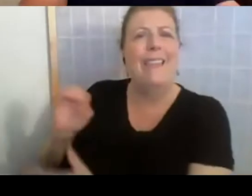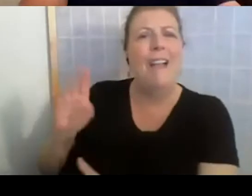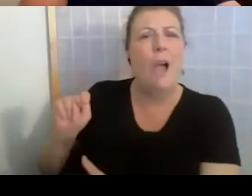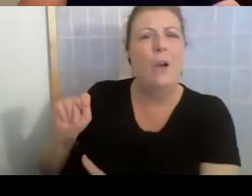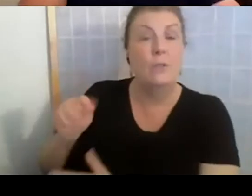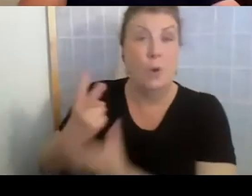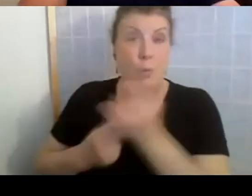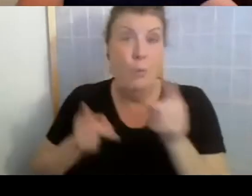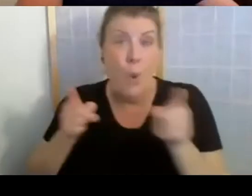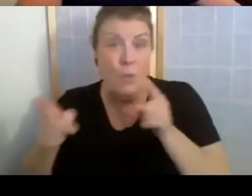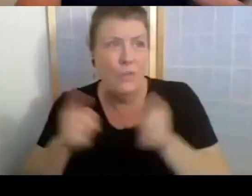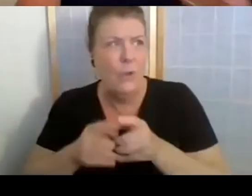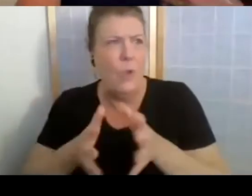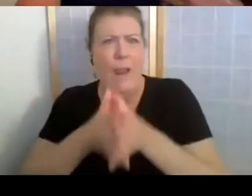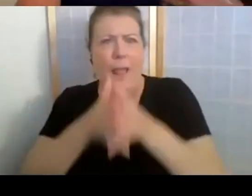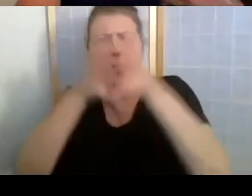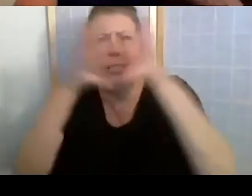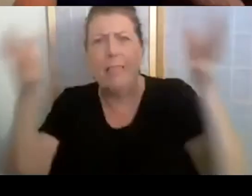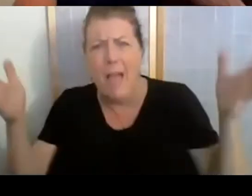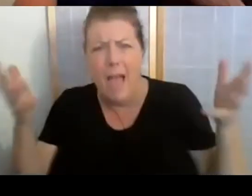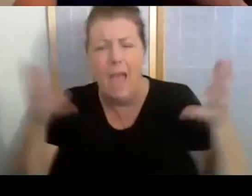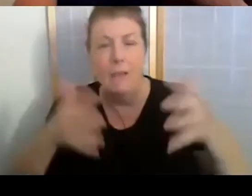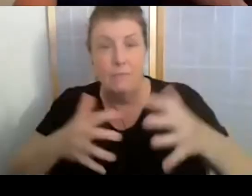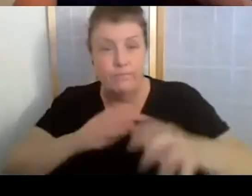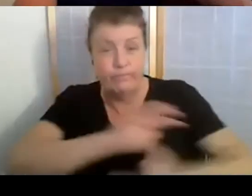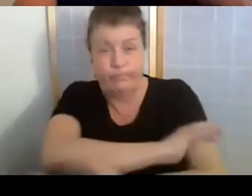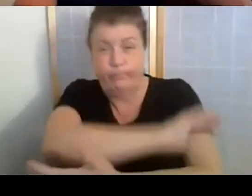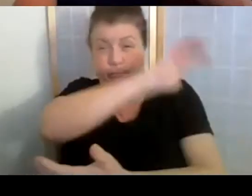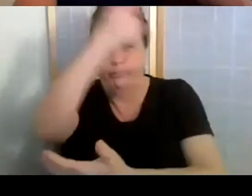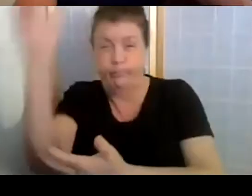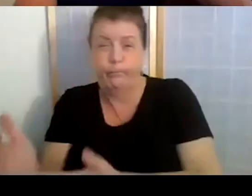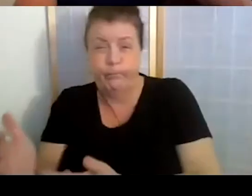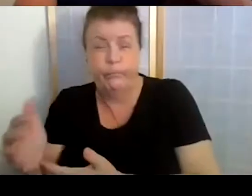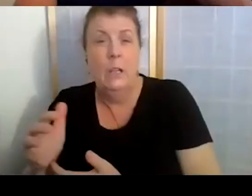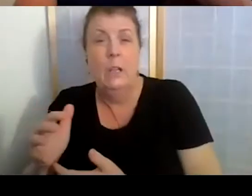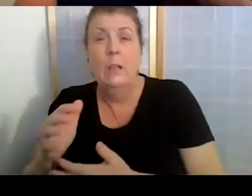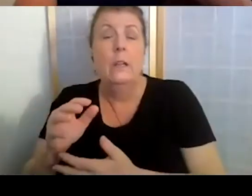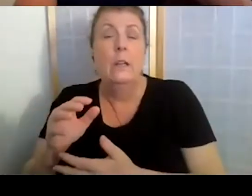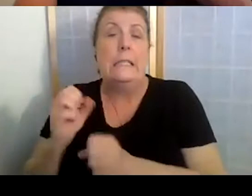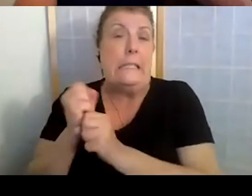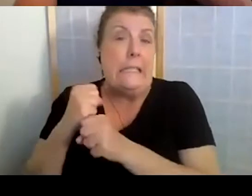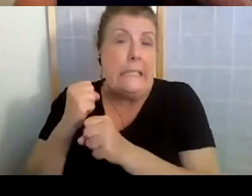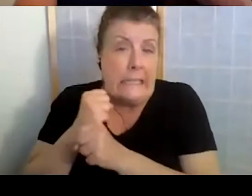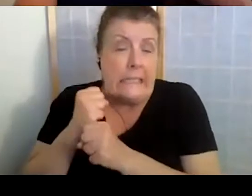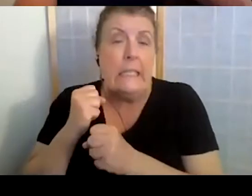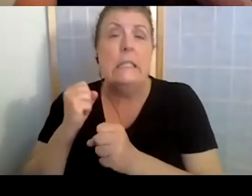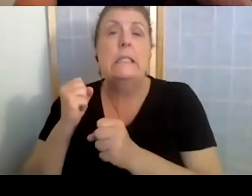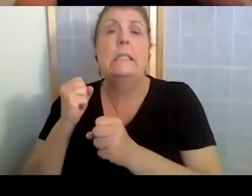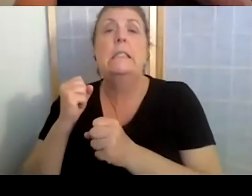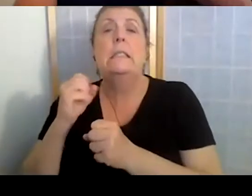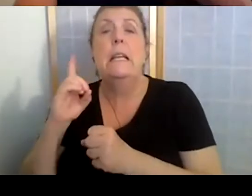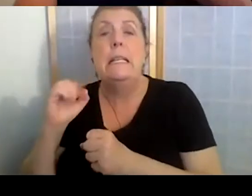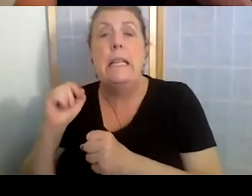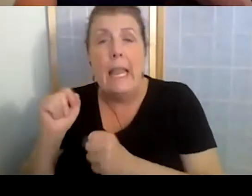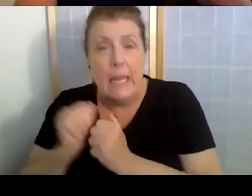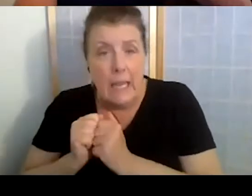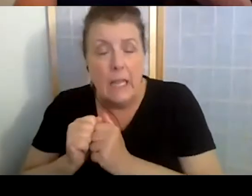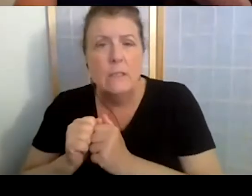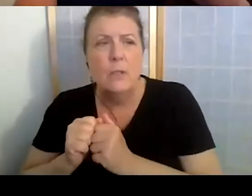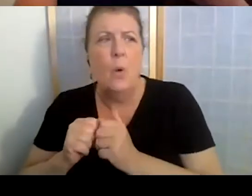speak a little to the struggle of what makes it in and the sad, editing room floor of what